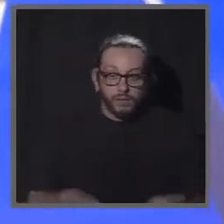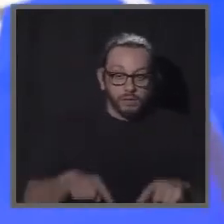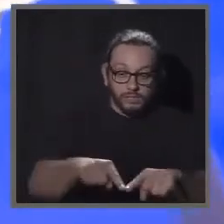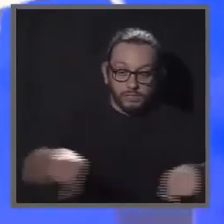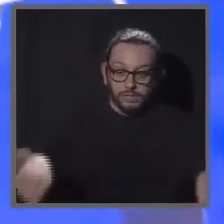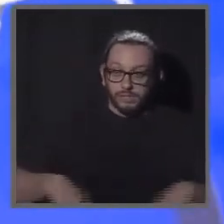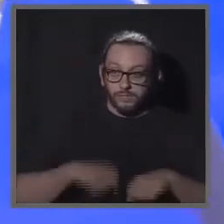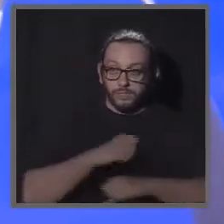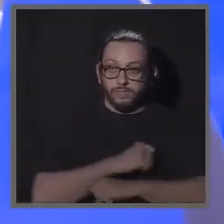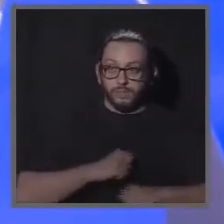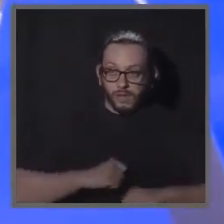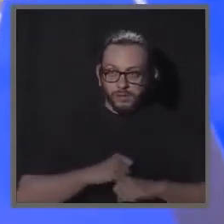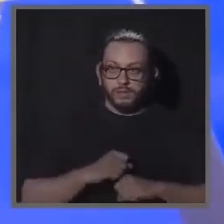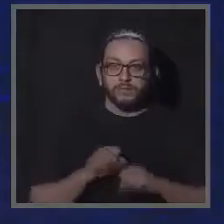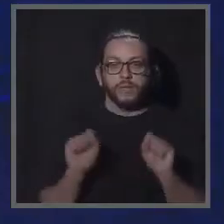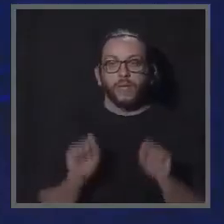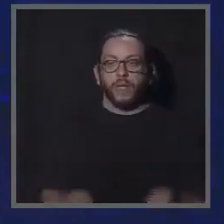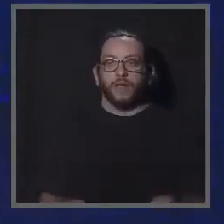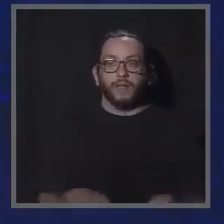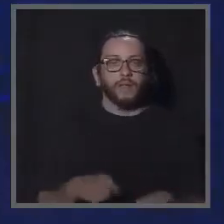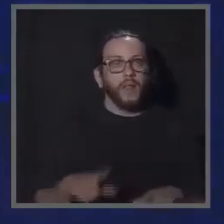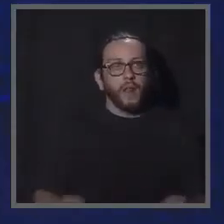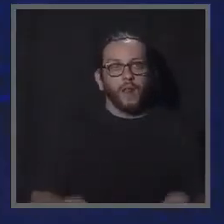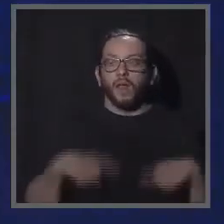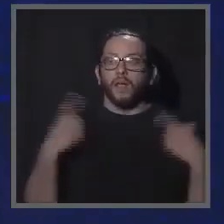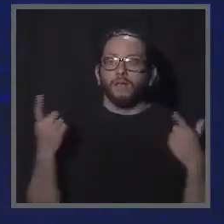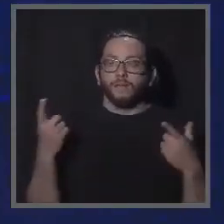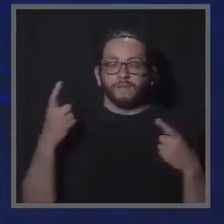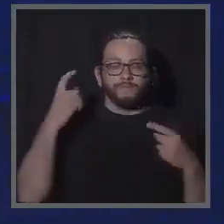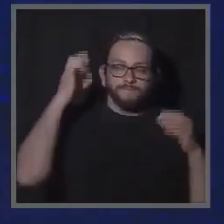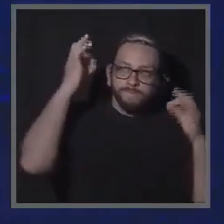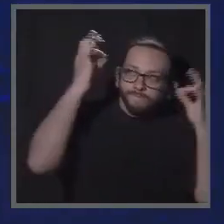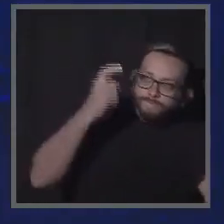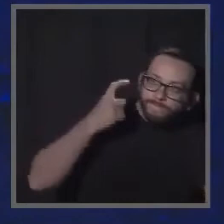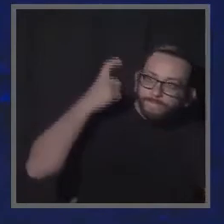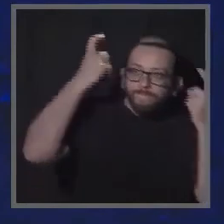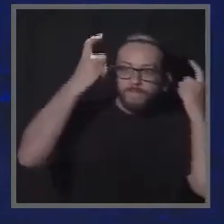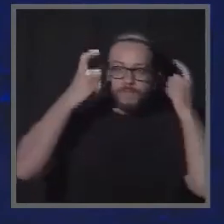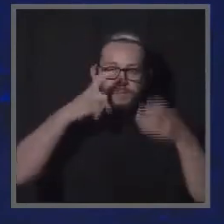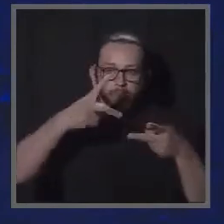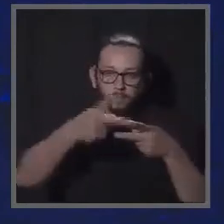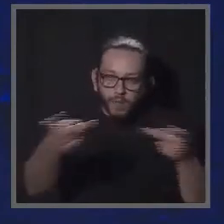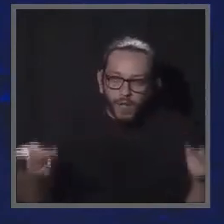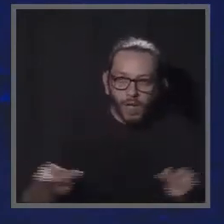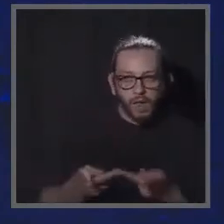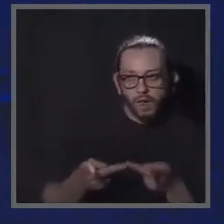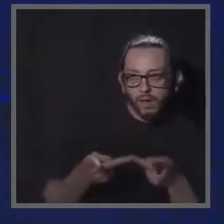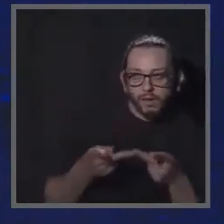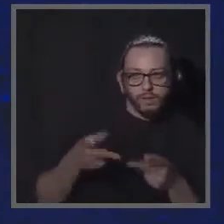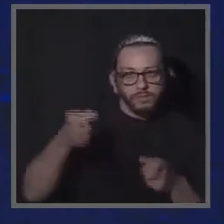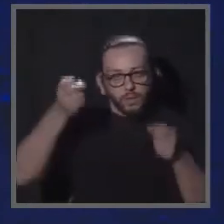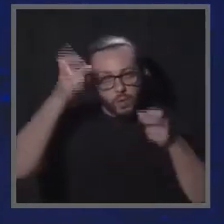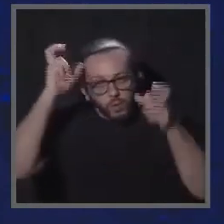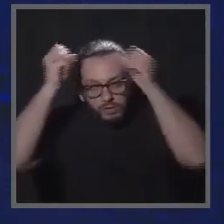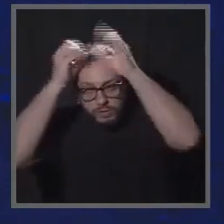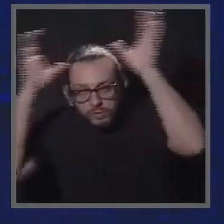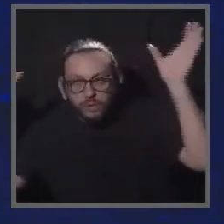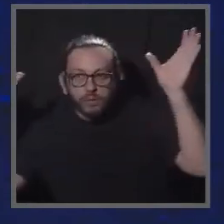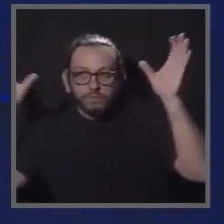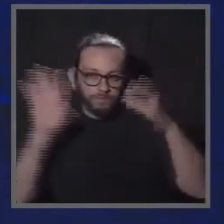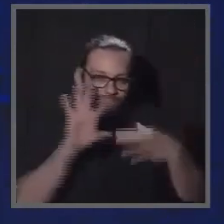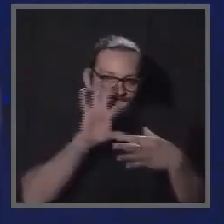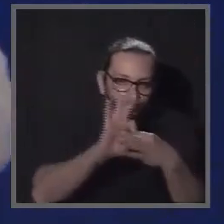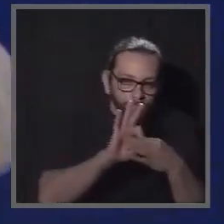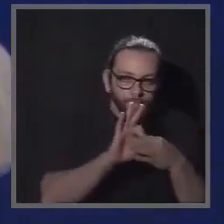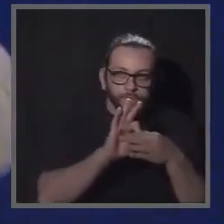these locations, these sites can be experienced and planned and thought of based on